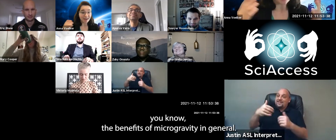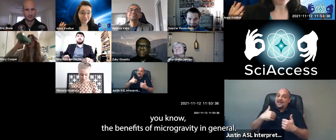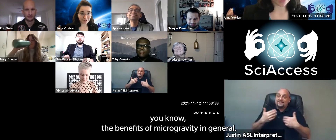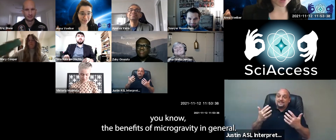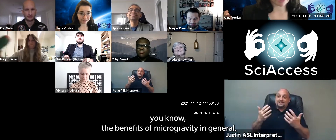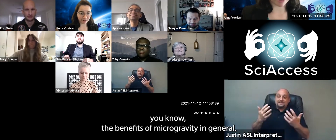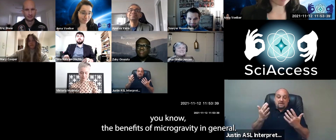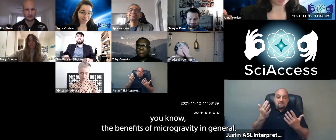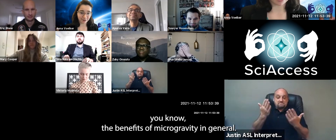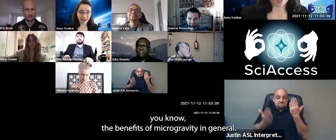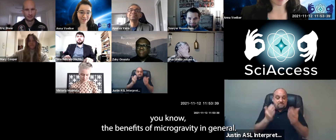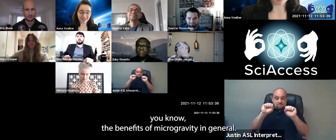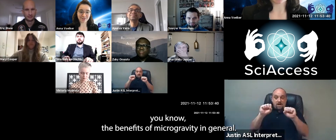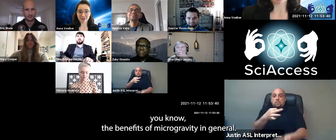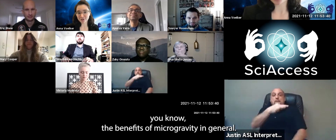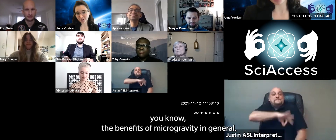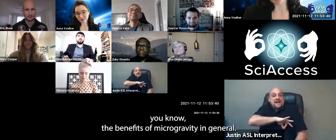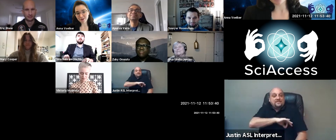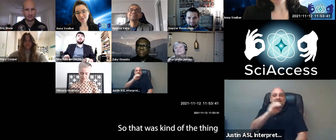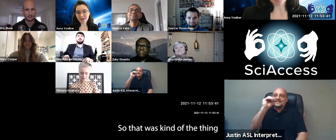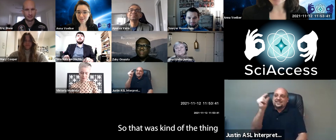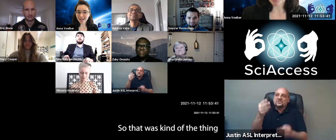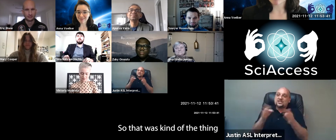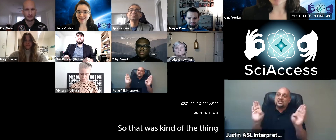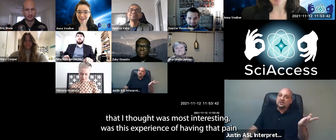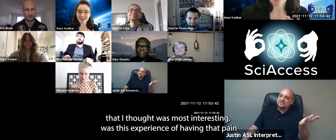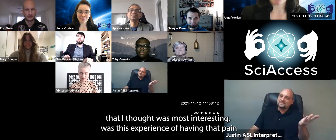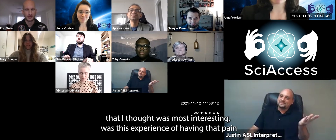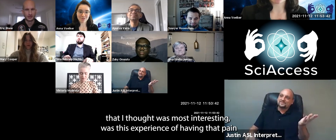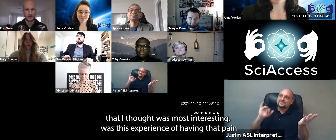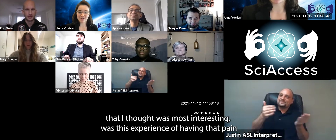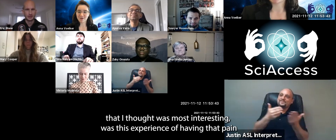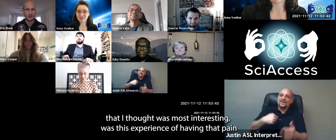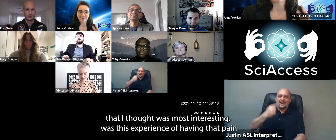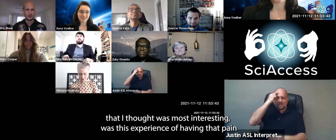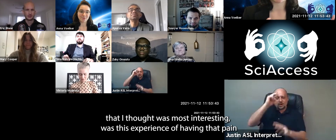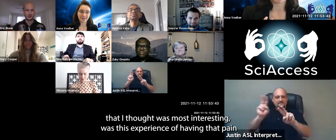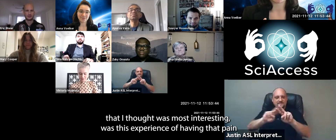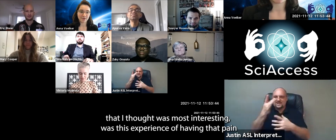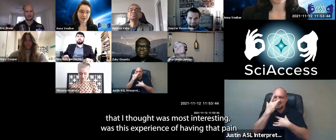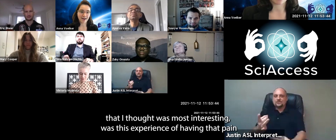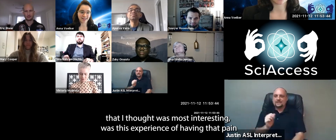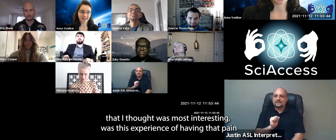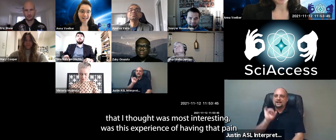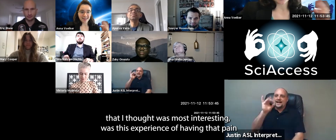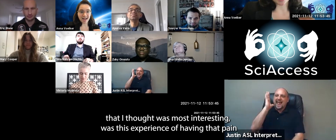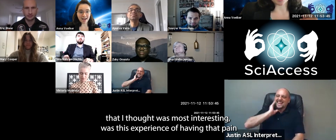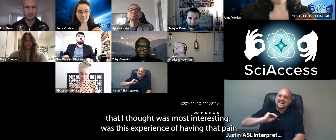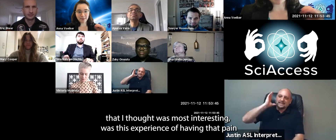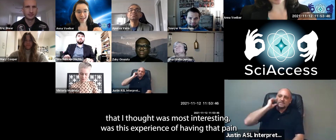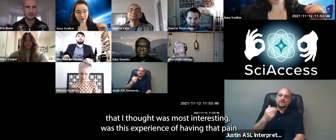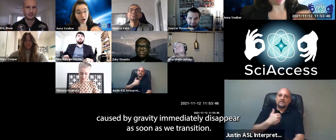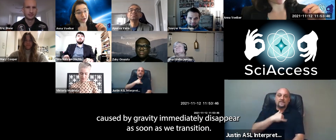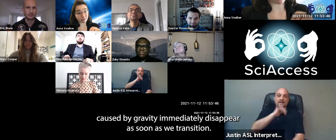the benefits of microgravity in general. So that was kind of the thing that I thought was most interesting, was this experience of having